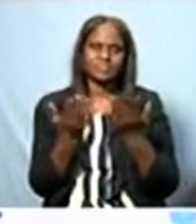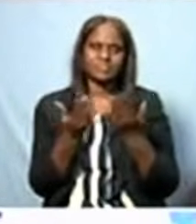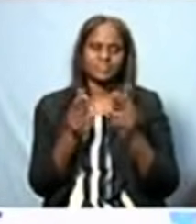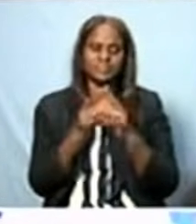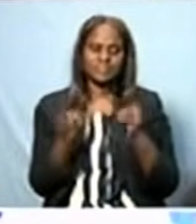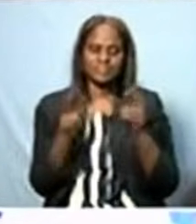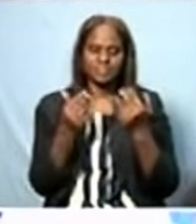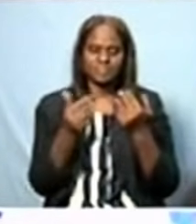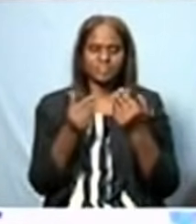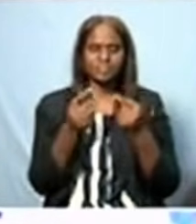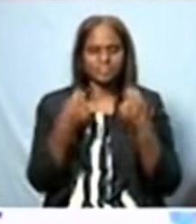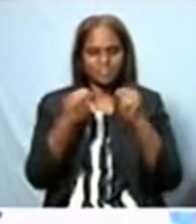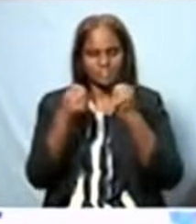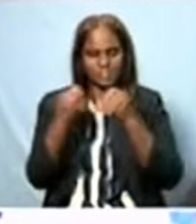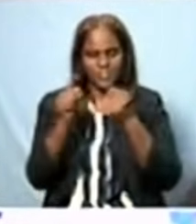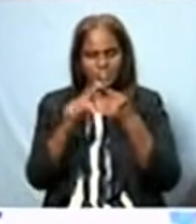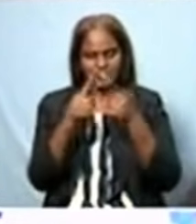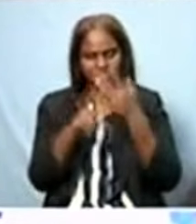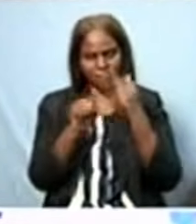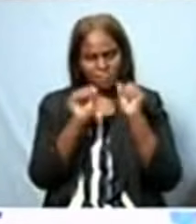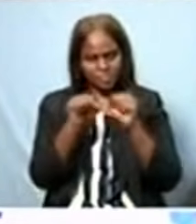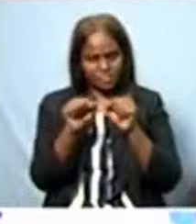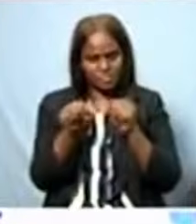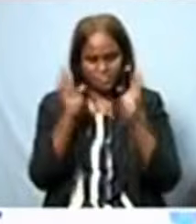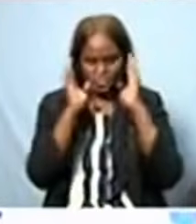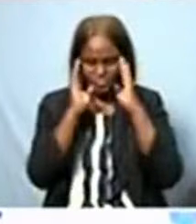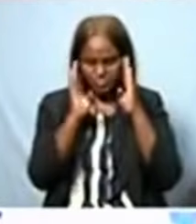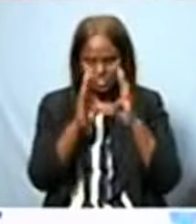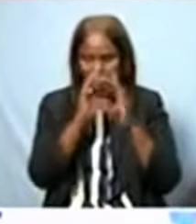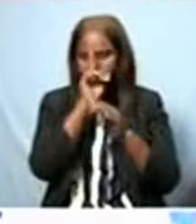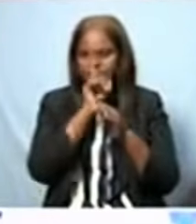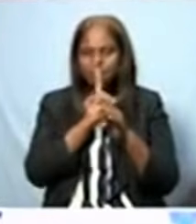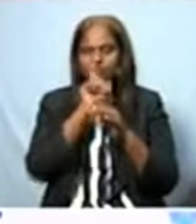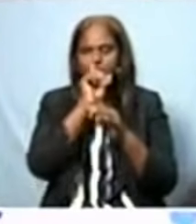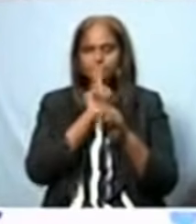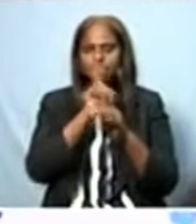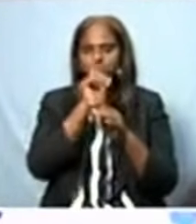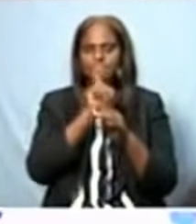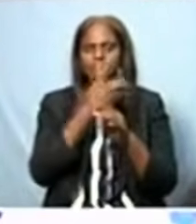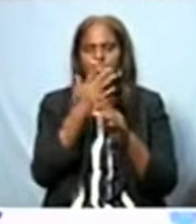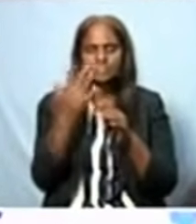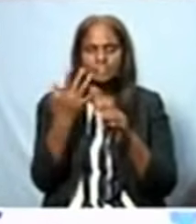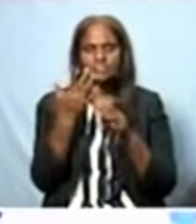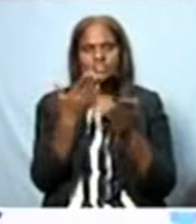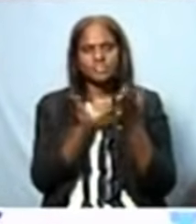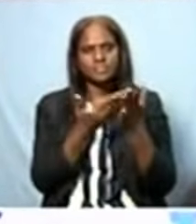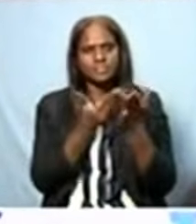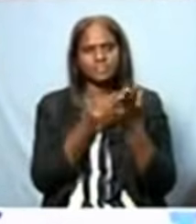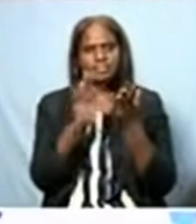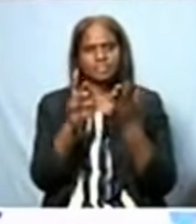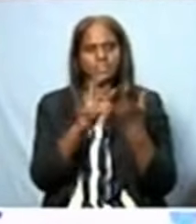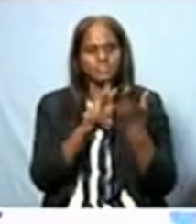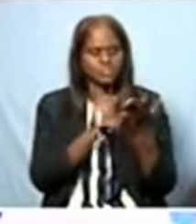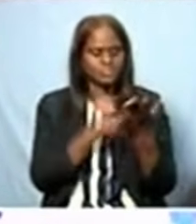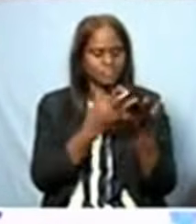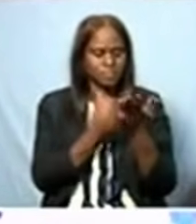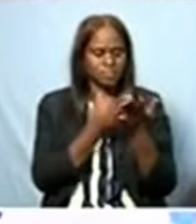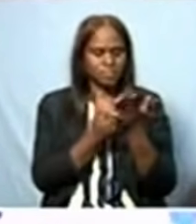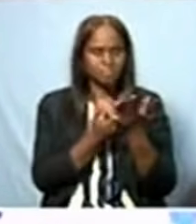So to try as much as possible to focus on the salient features of your submission.